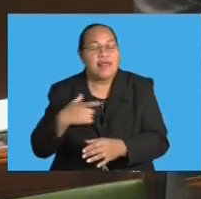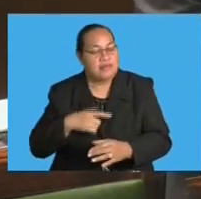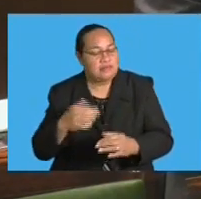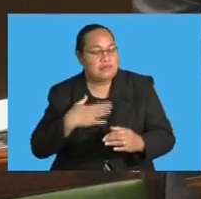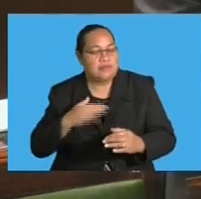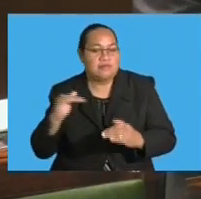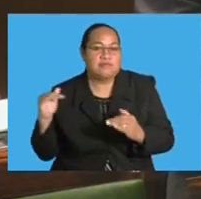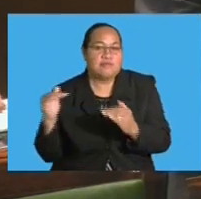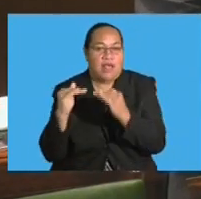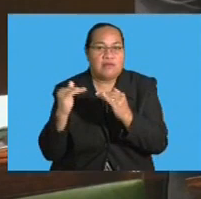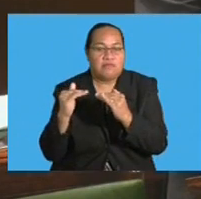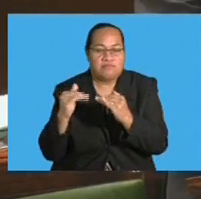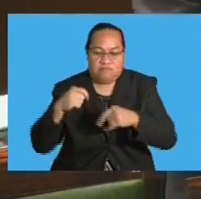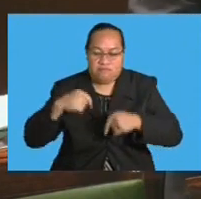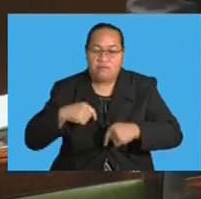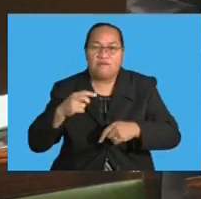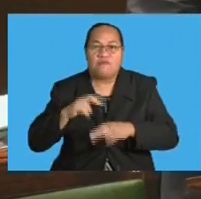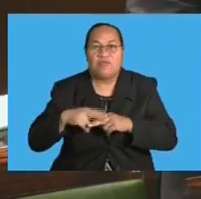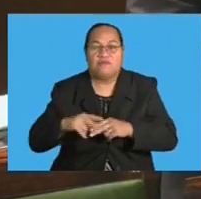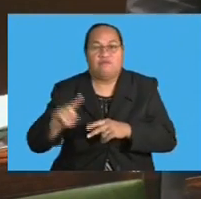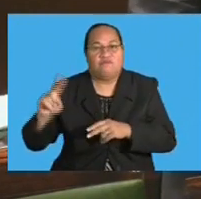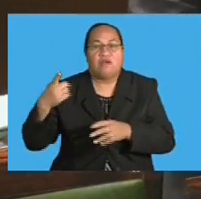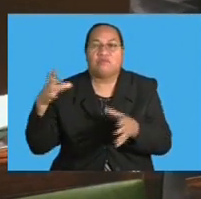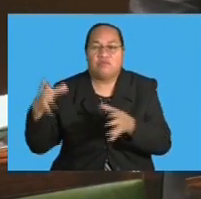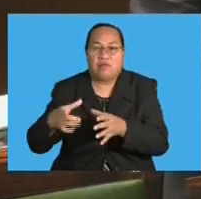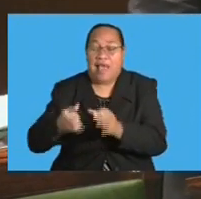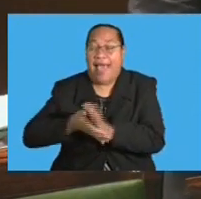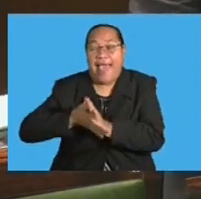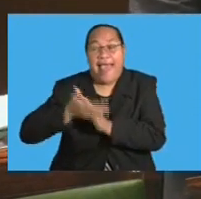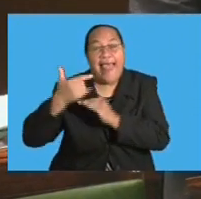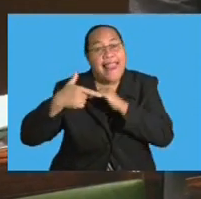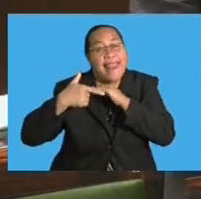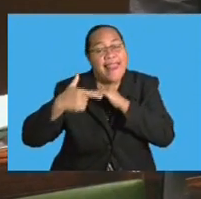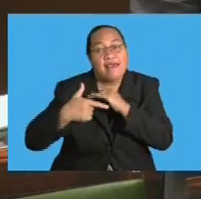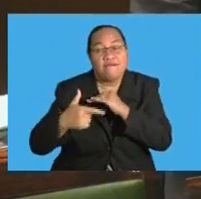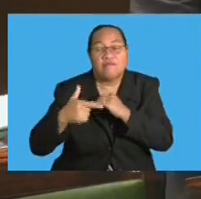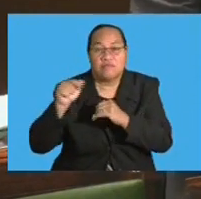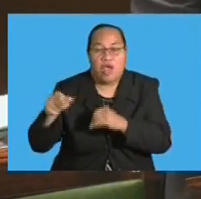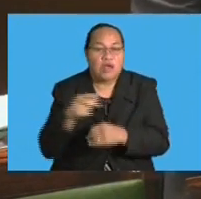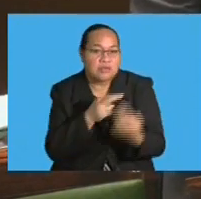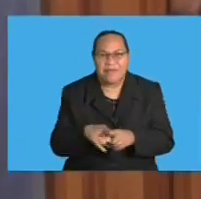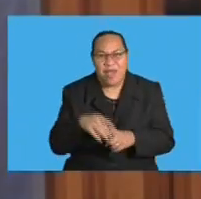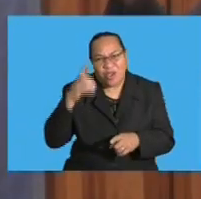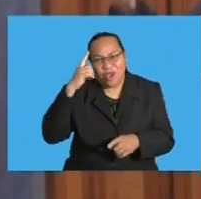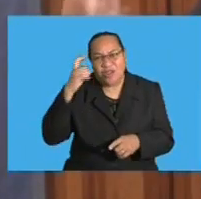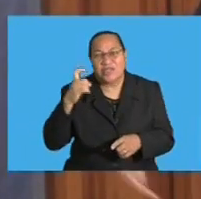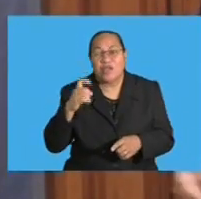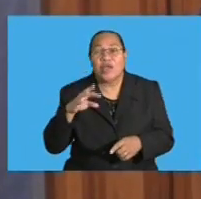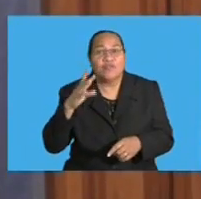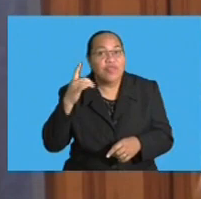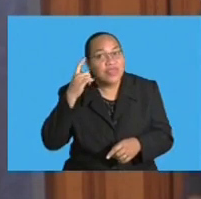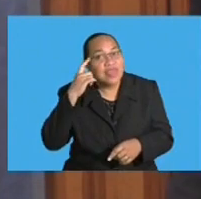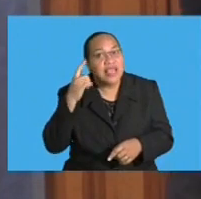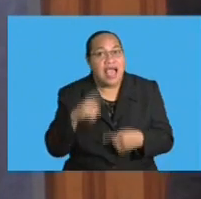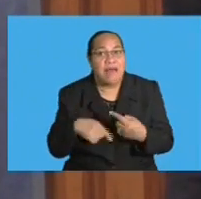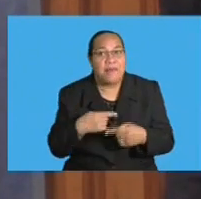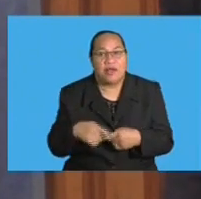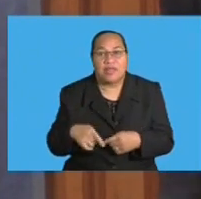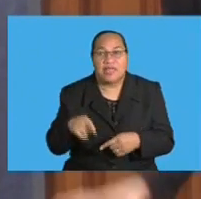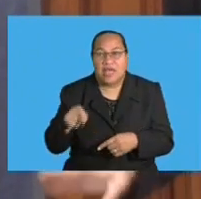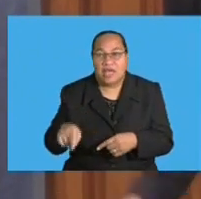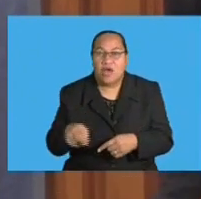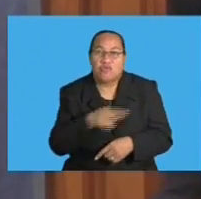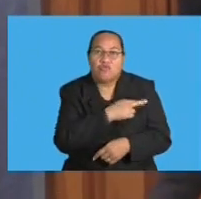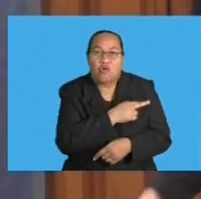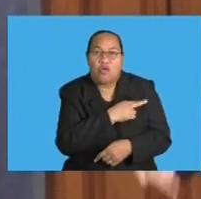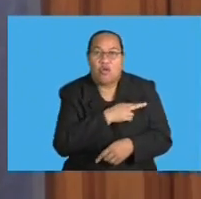this government operates. That's the high level of responsibility to which we all adhere. The Prime Minister has also called out the